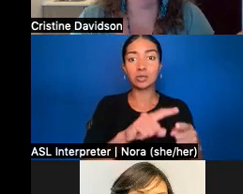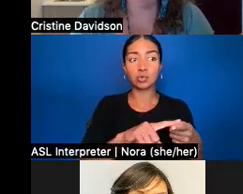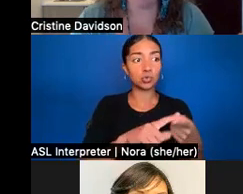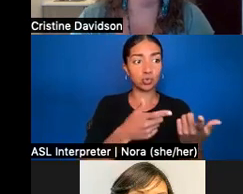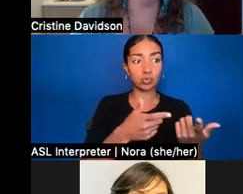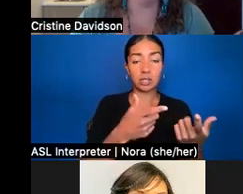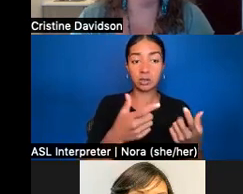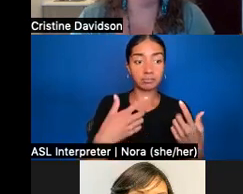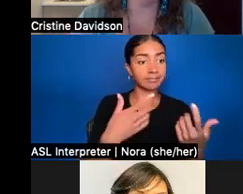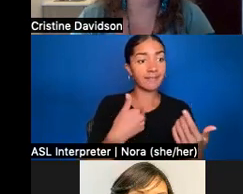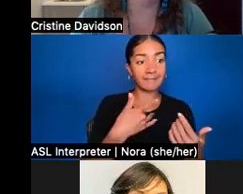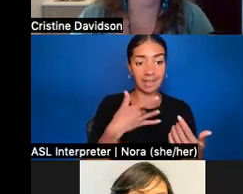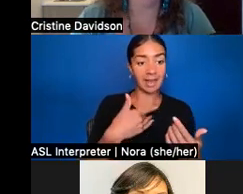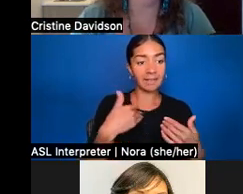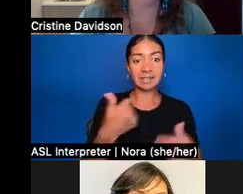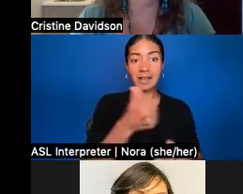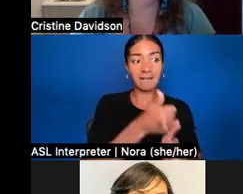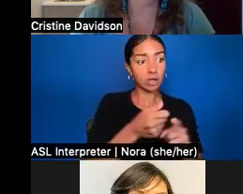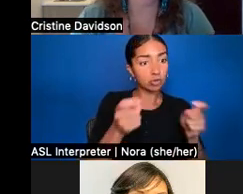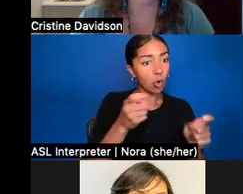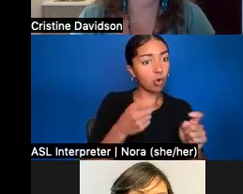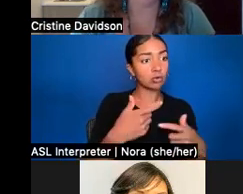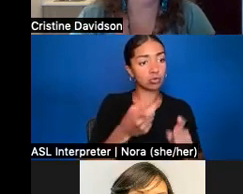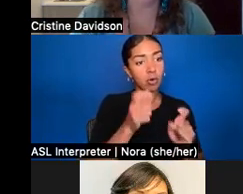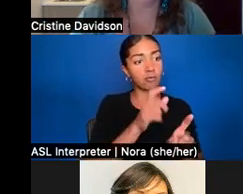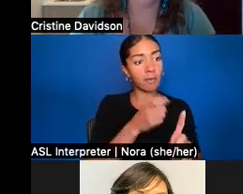over your own life, right?